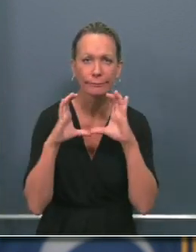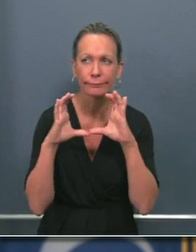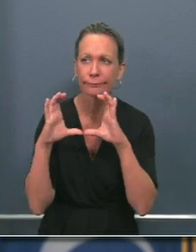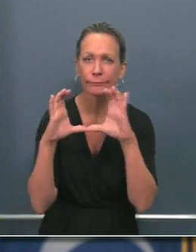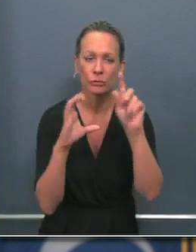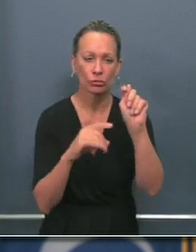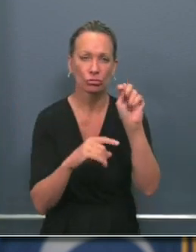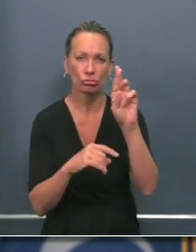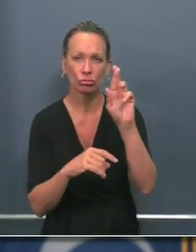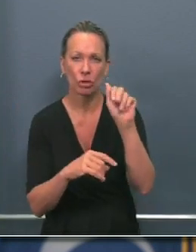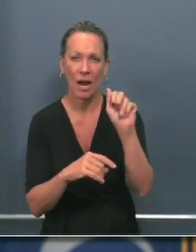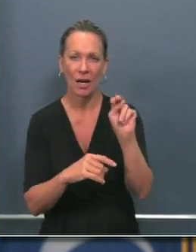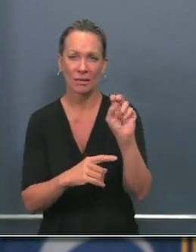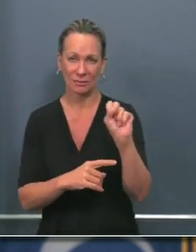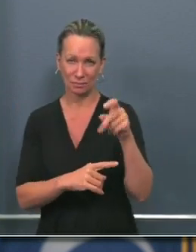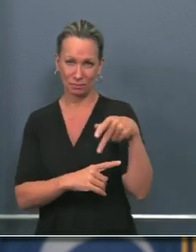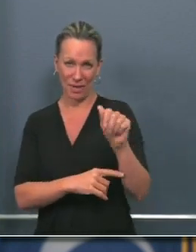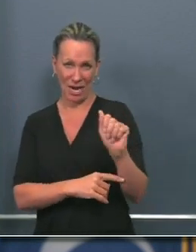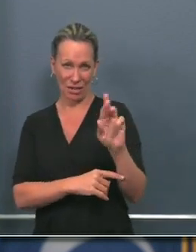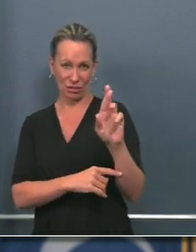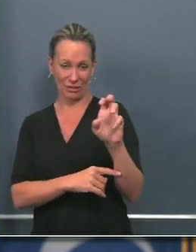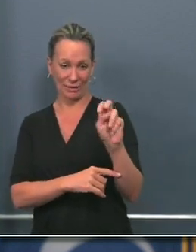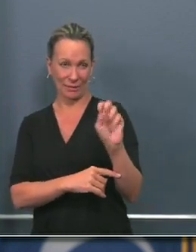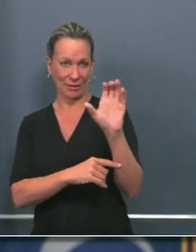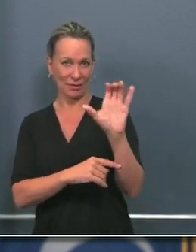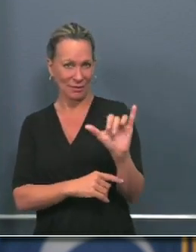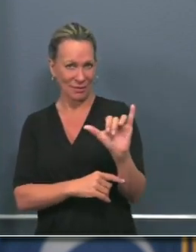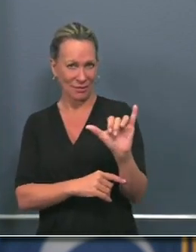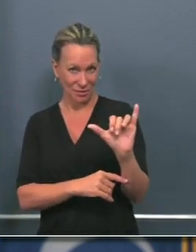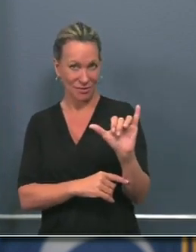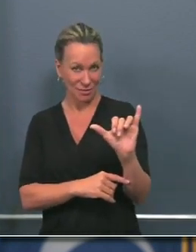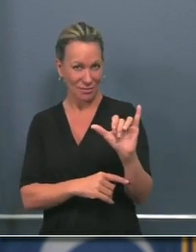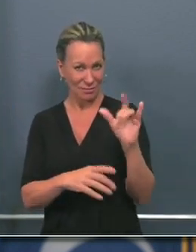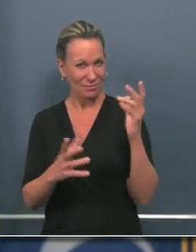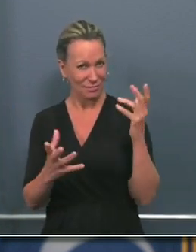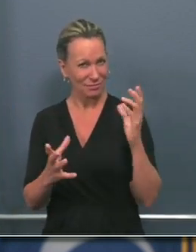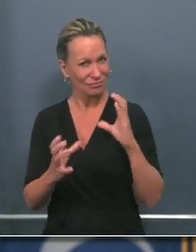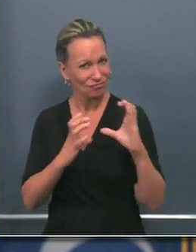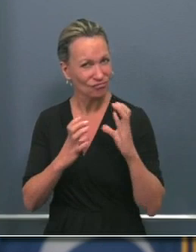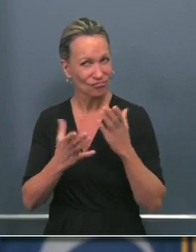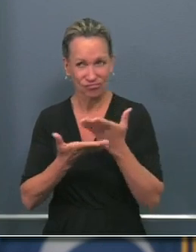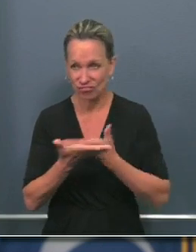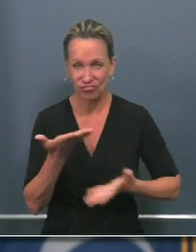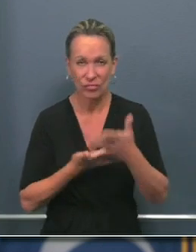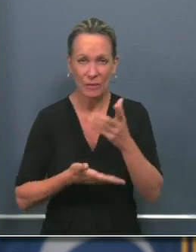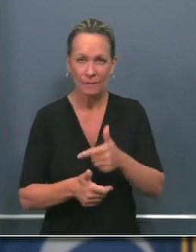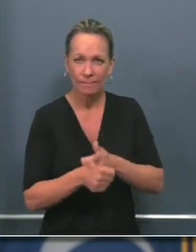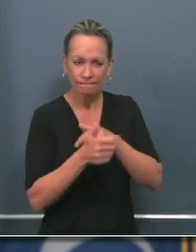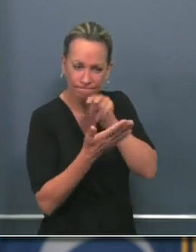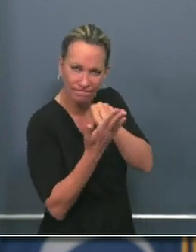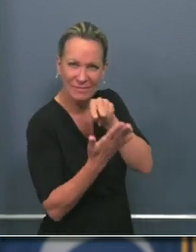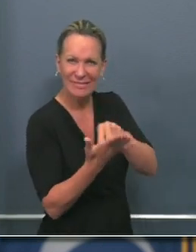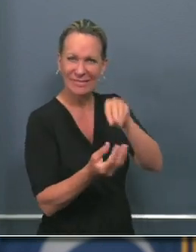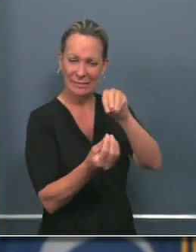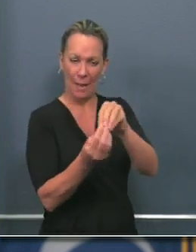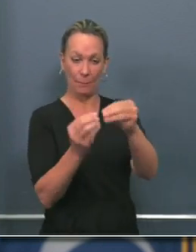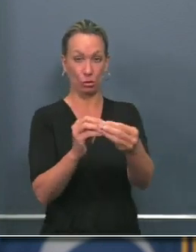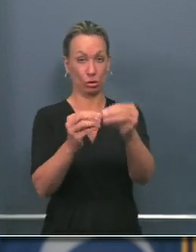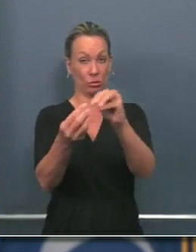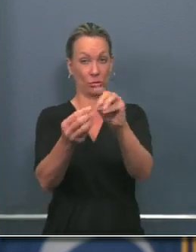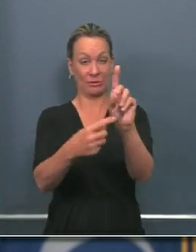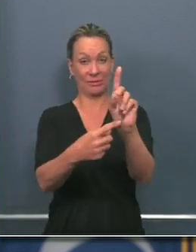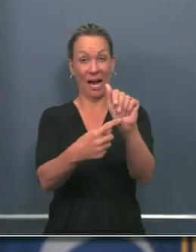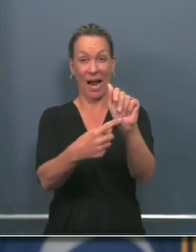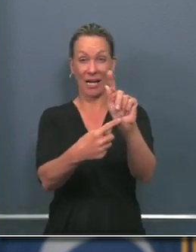see some numbers that are out of the spectrum of what we anticipated, and remember, we